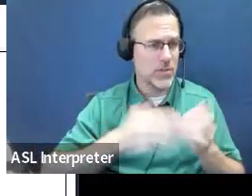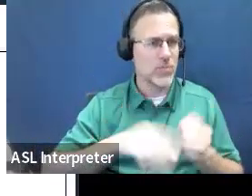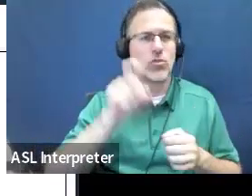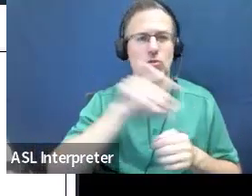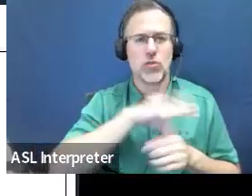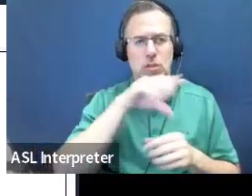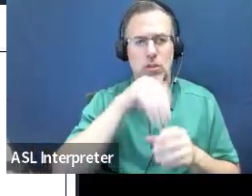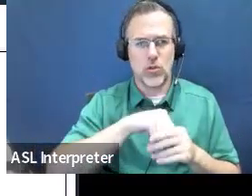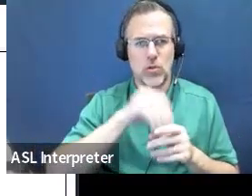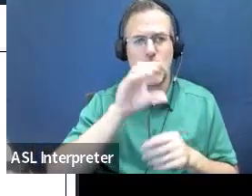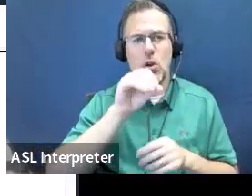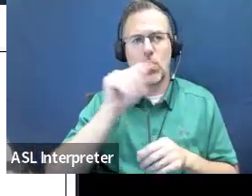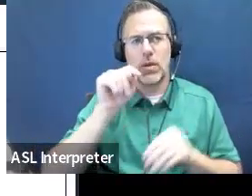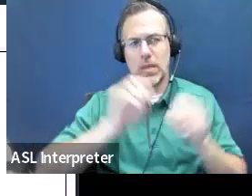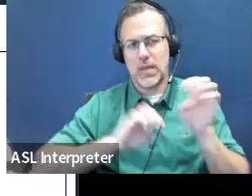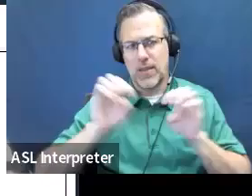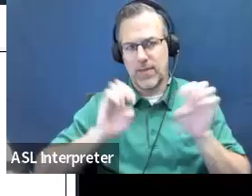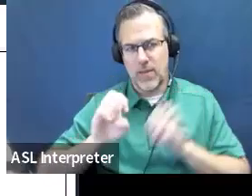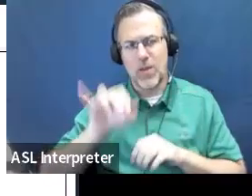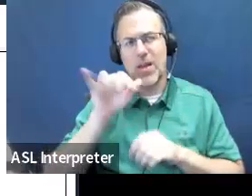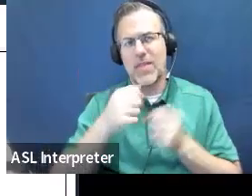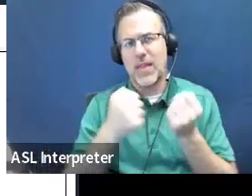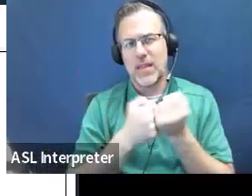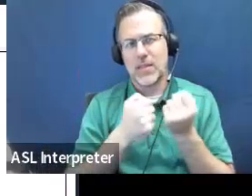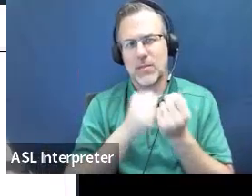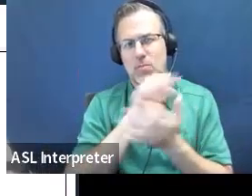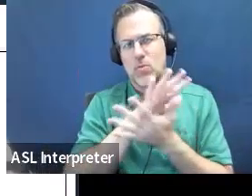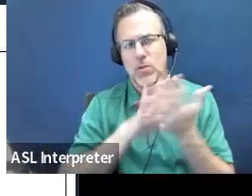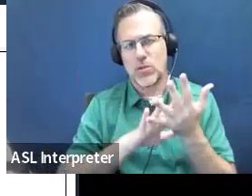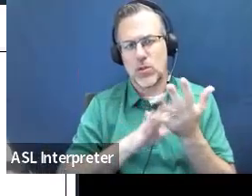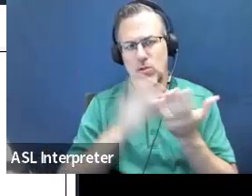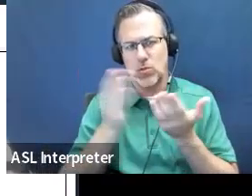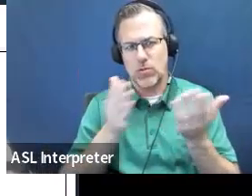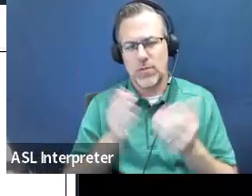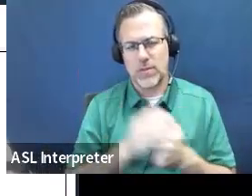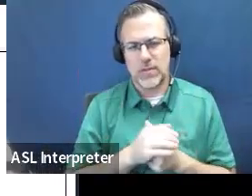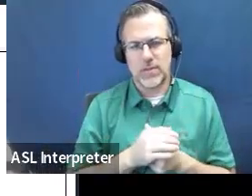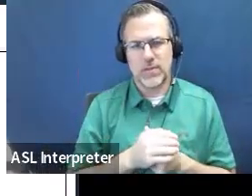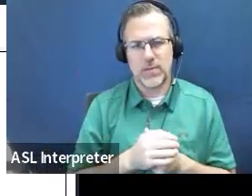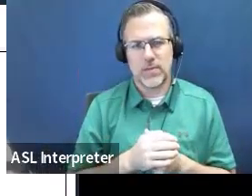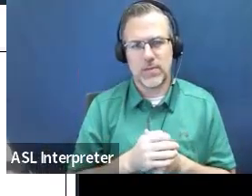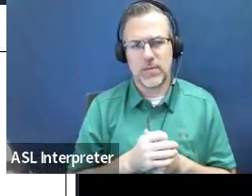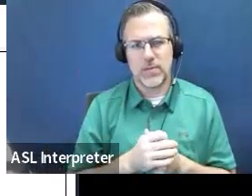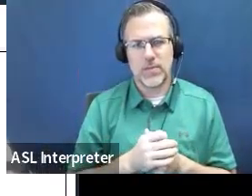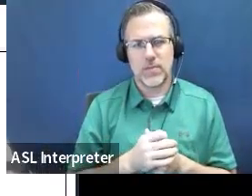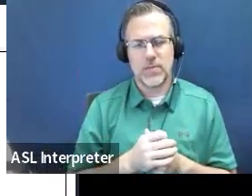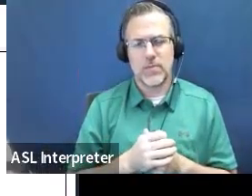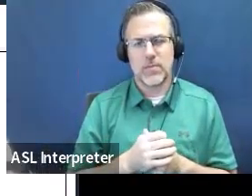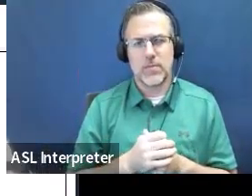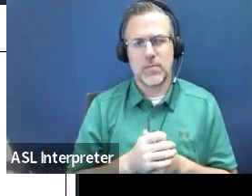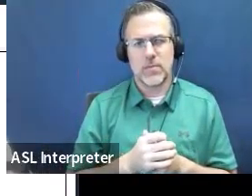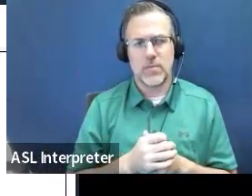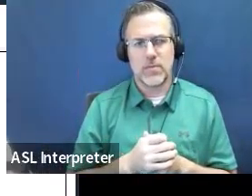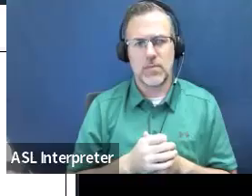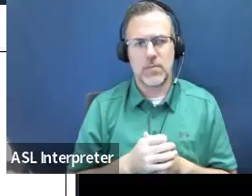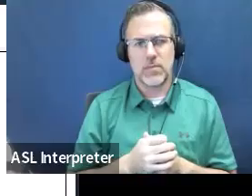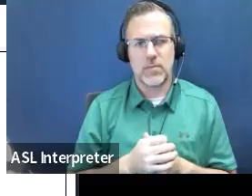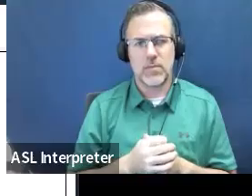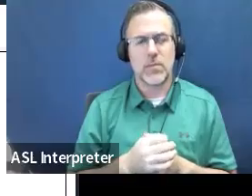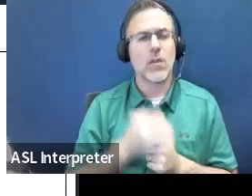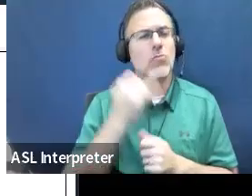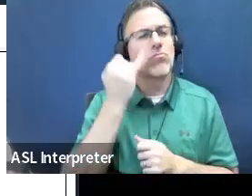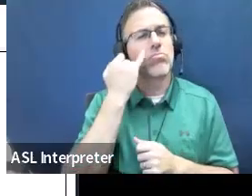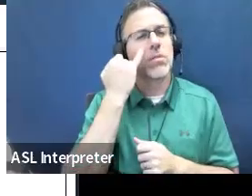OT eval because that supports those services that they're getting. Right. What Yeah, if you don't-